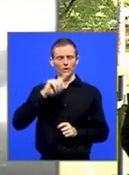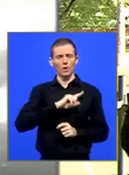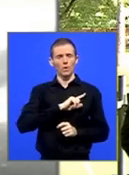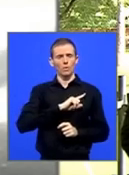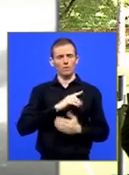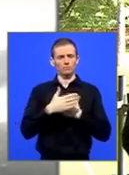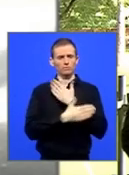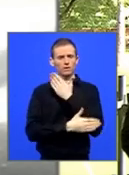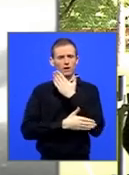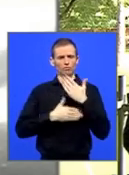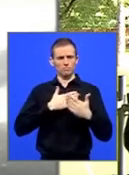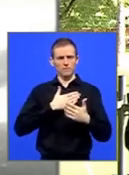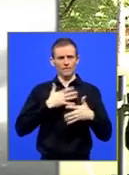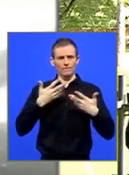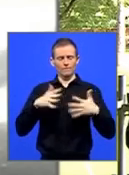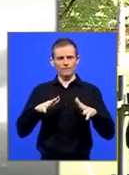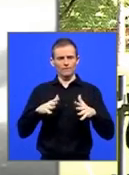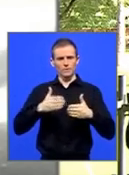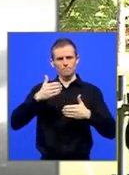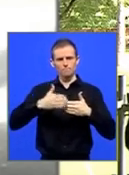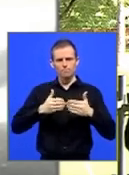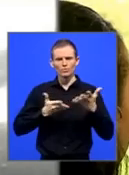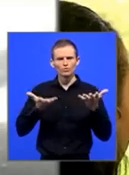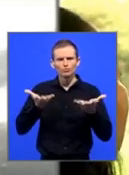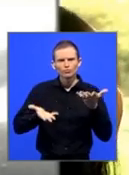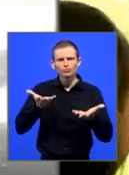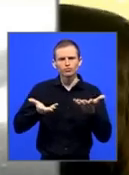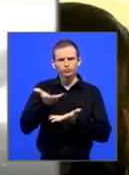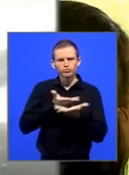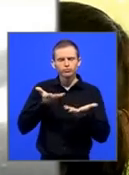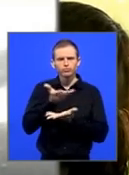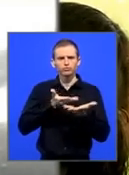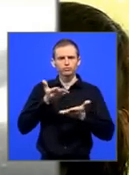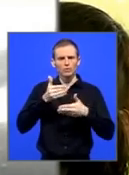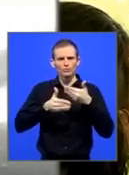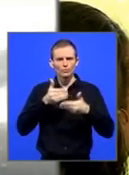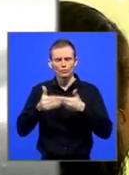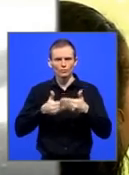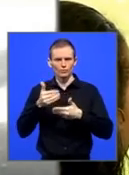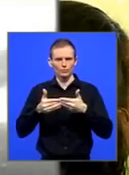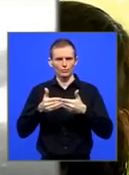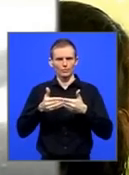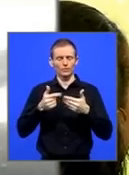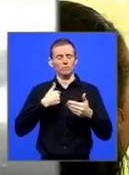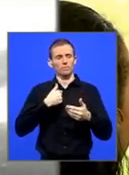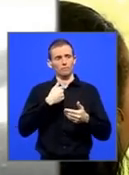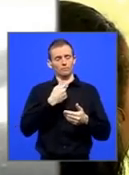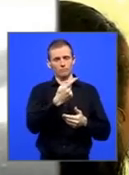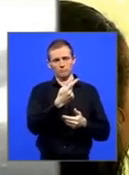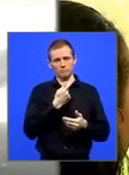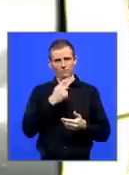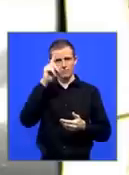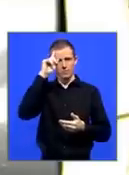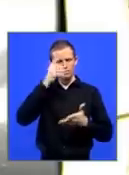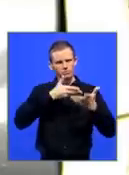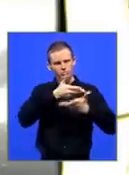freedom process, we talked about reconciliation. And I have to say that